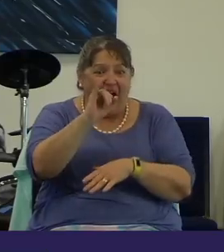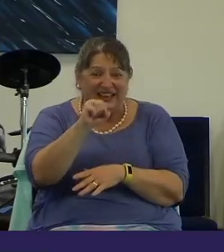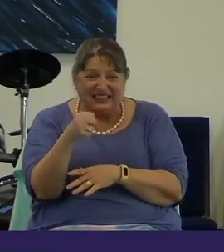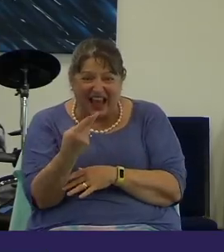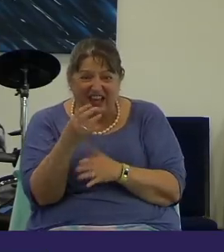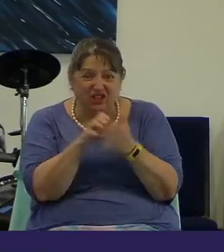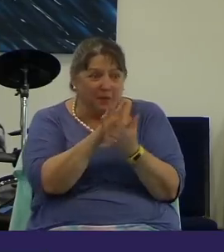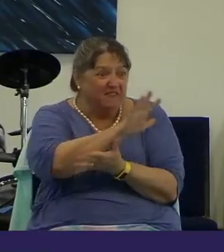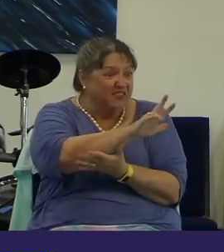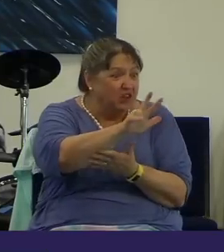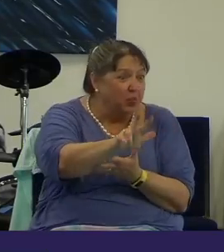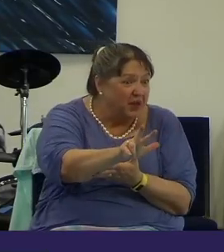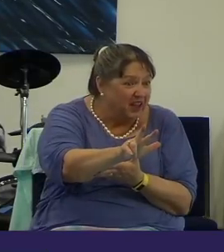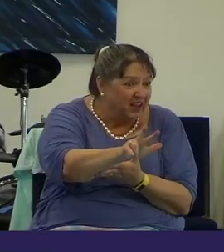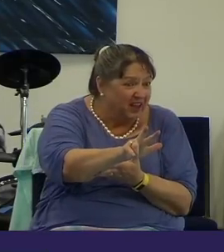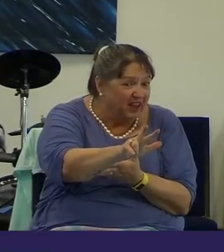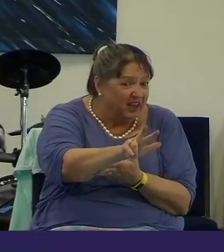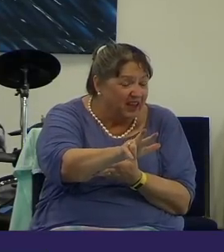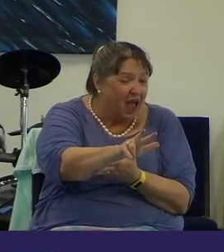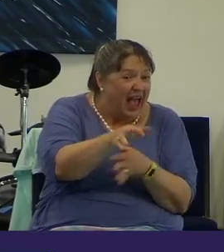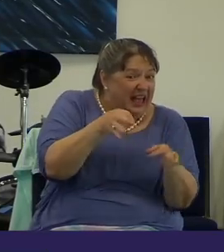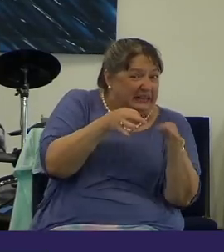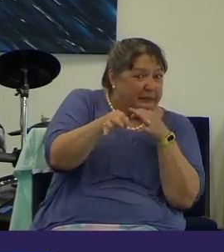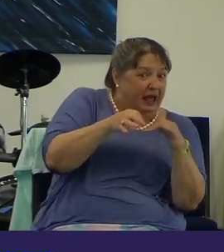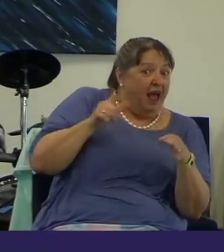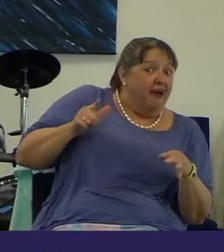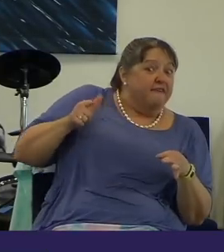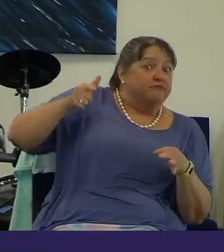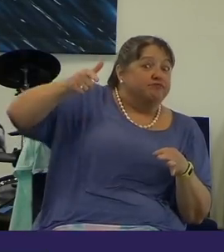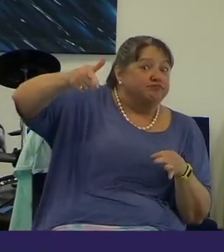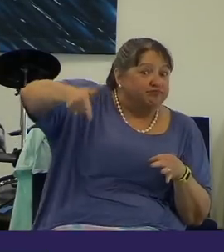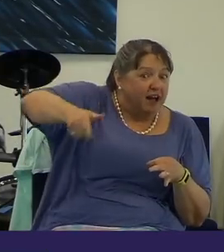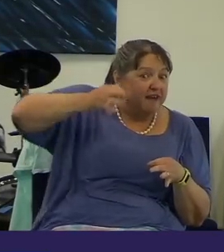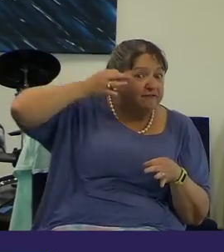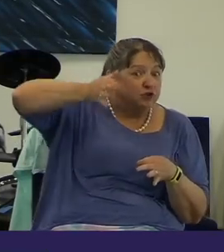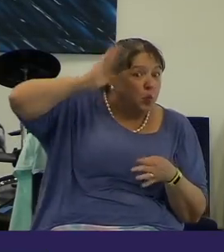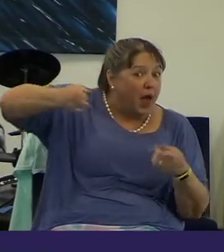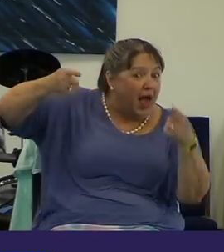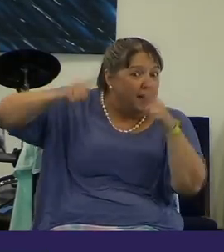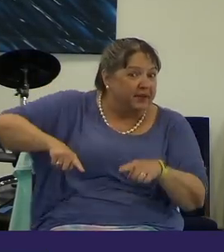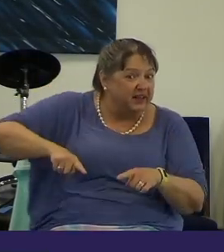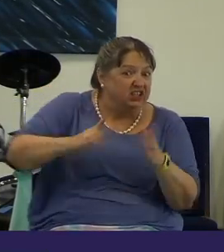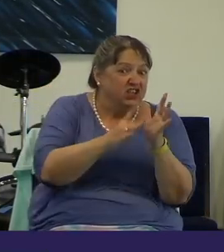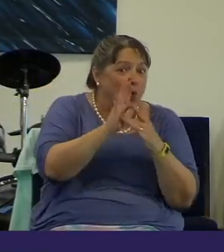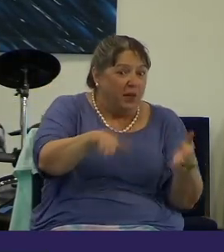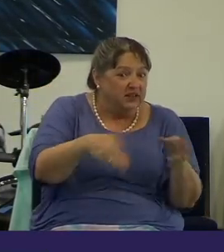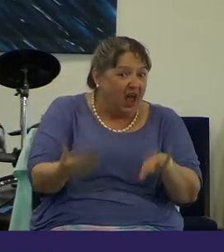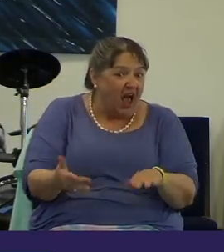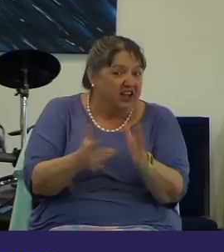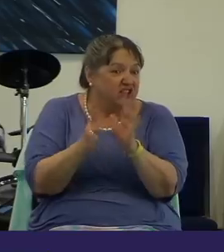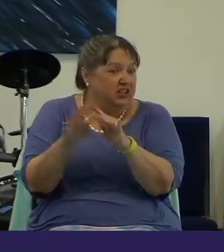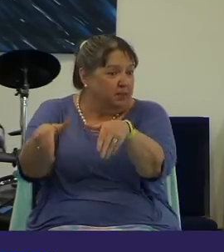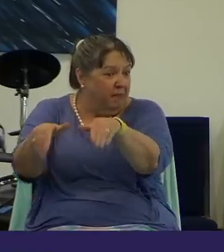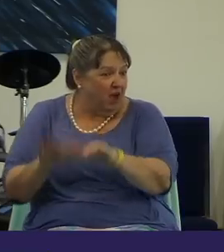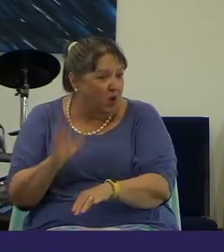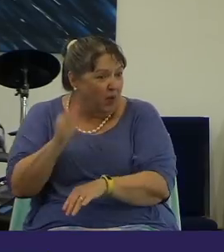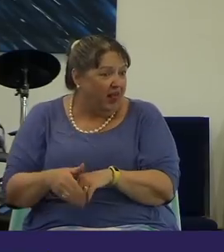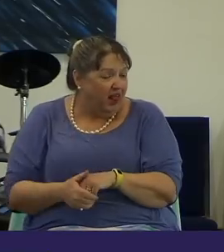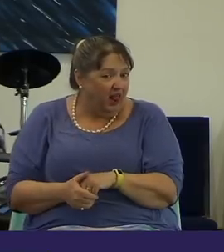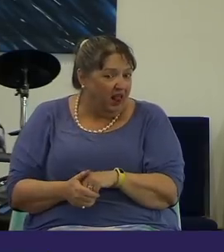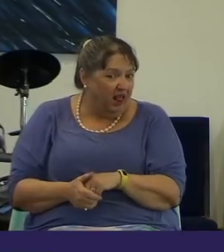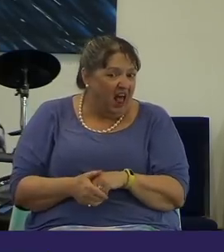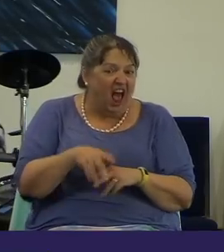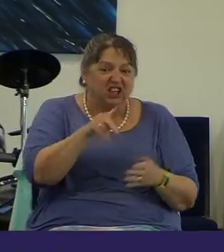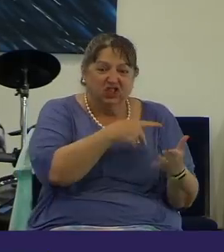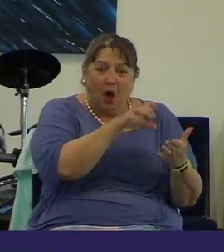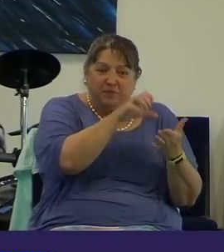We learn about the death of Christ. We learn about the burial of Christ. We learn in Psalm 22,